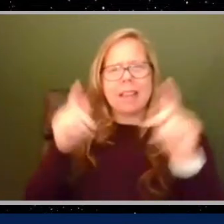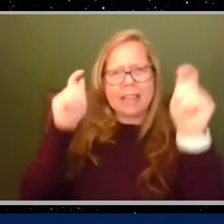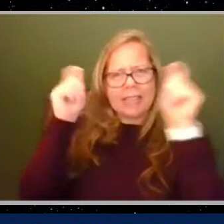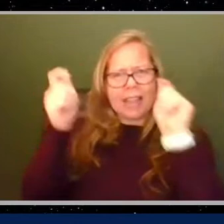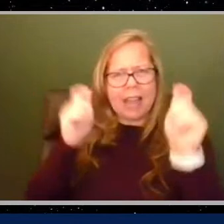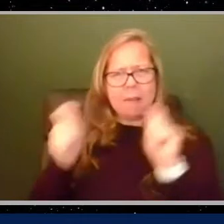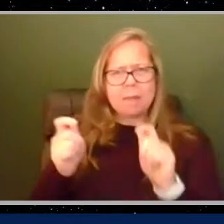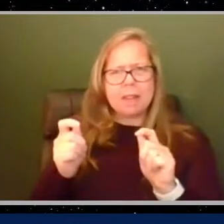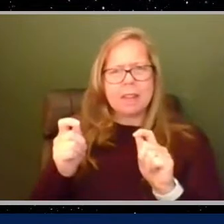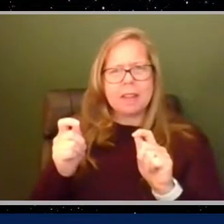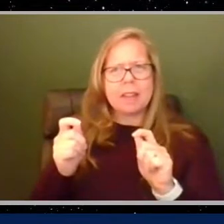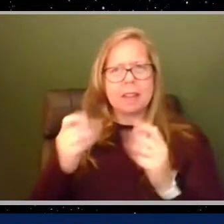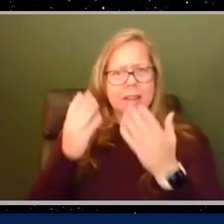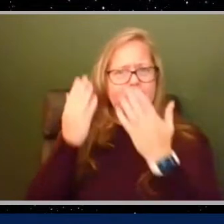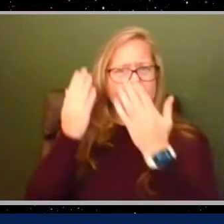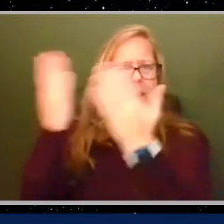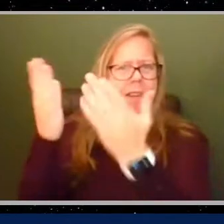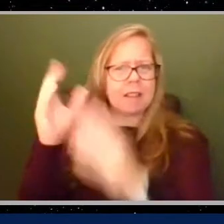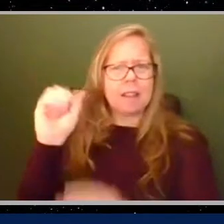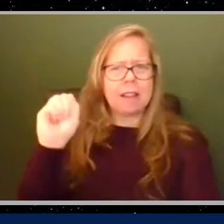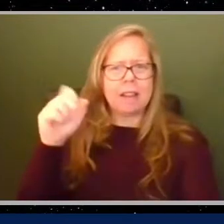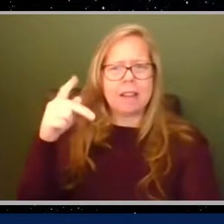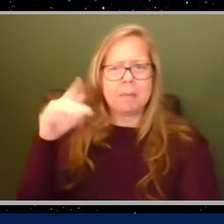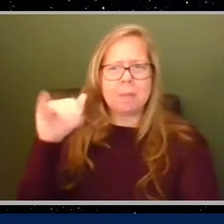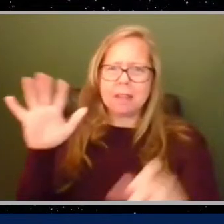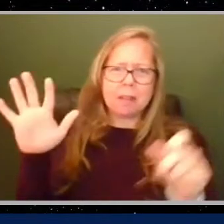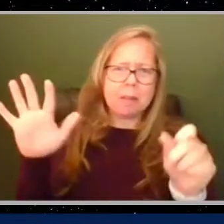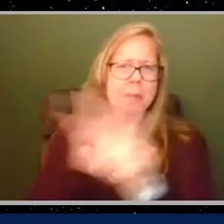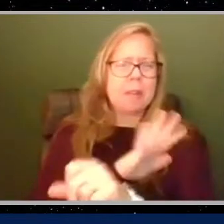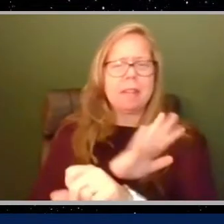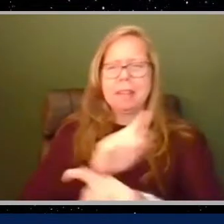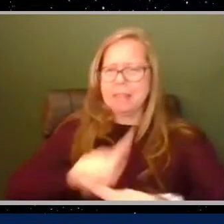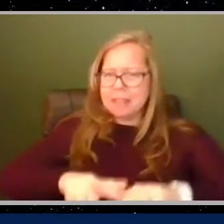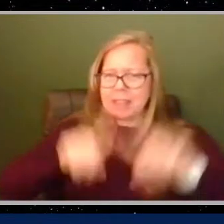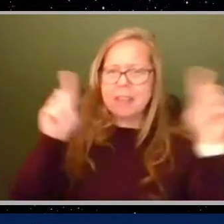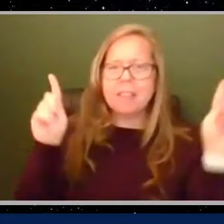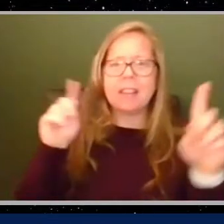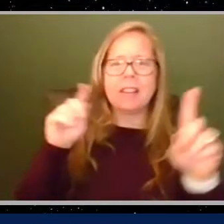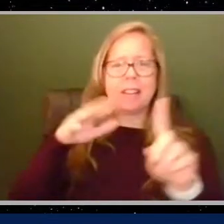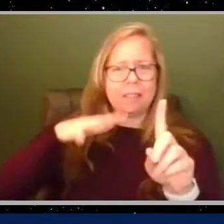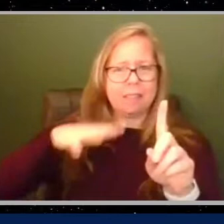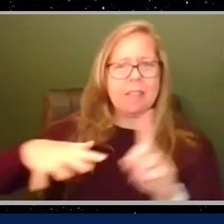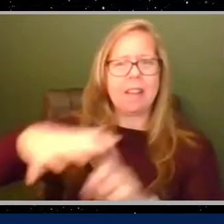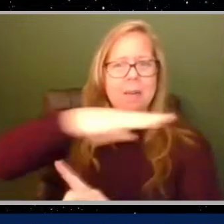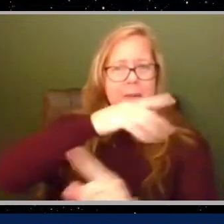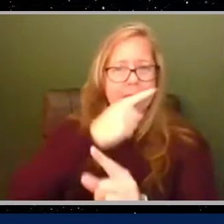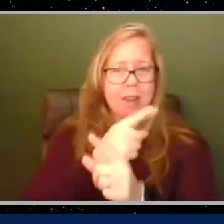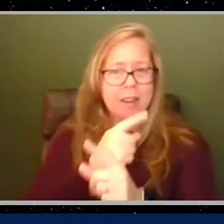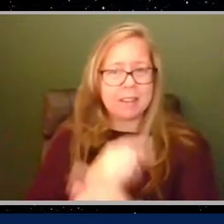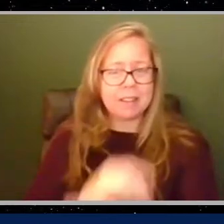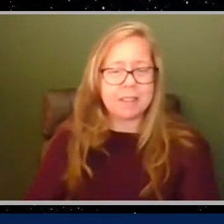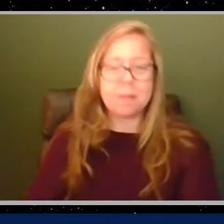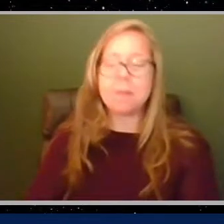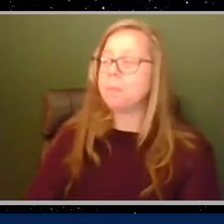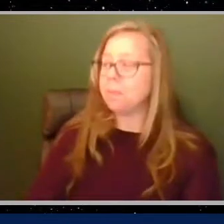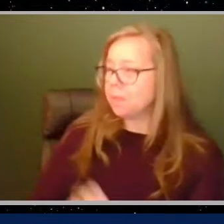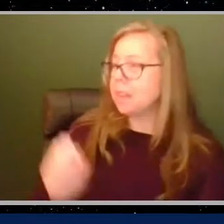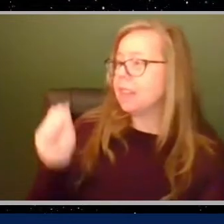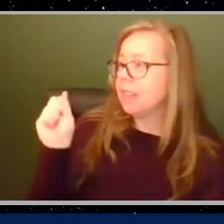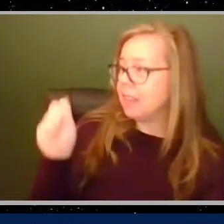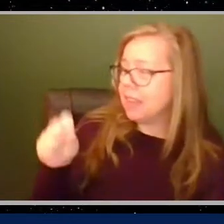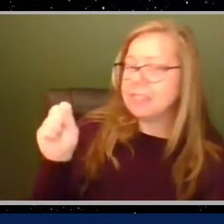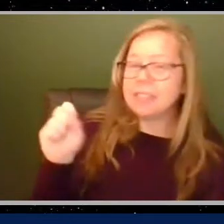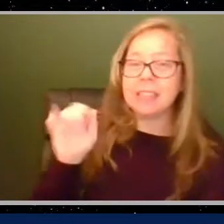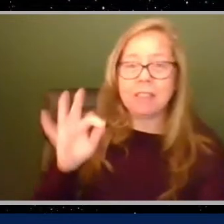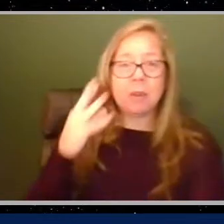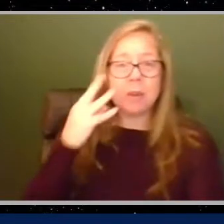space, we're in a totally different environment, right? Yeah. Exactly. Almost like if anyone's ever seen how you get onto an airplane if you're in a wheelchair, they